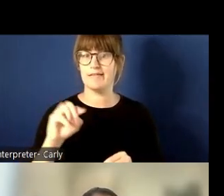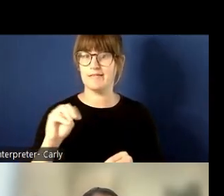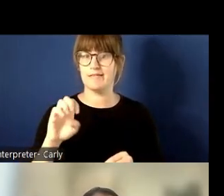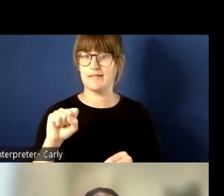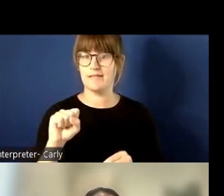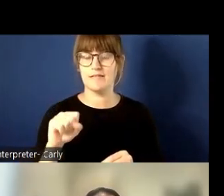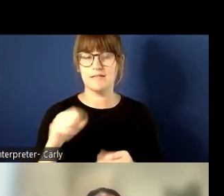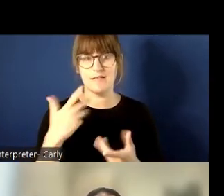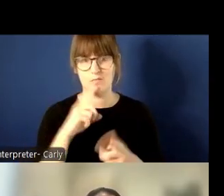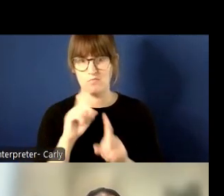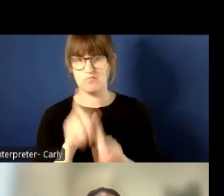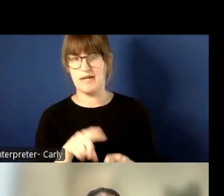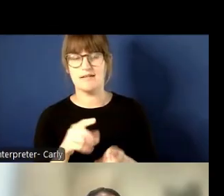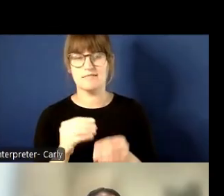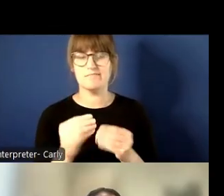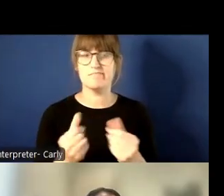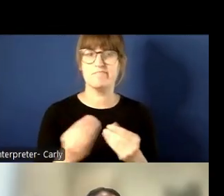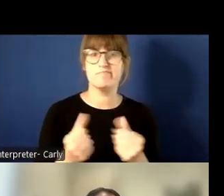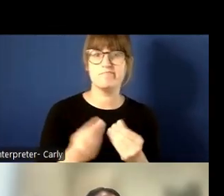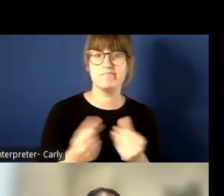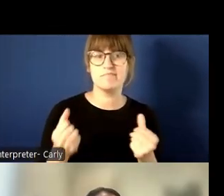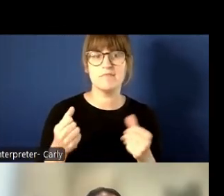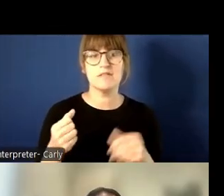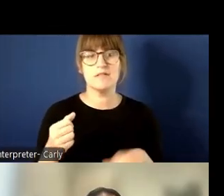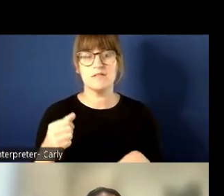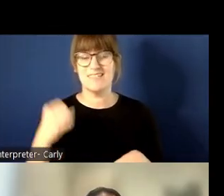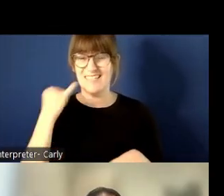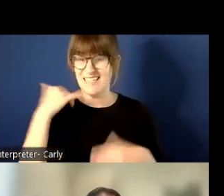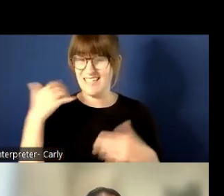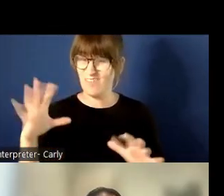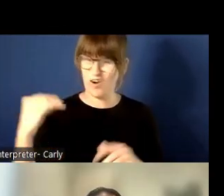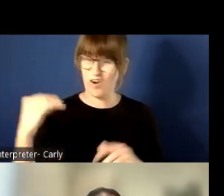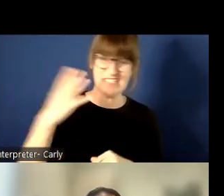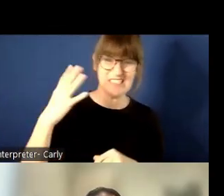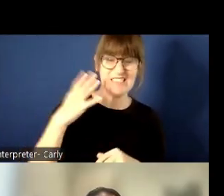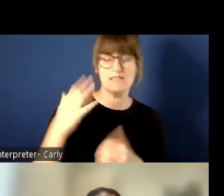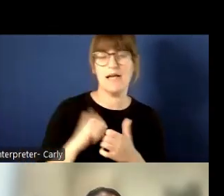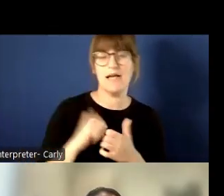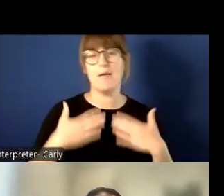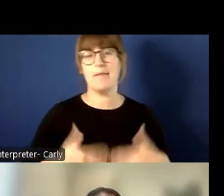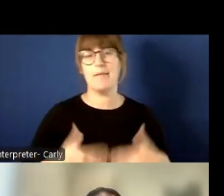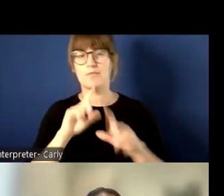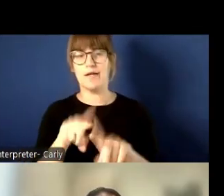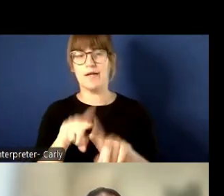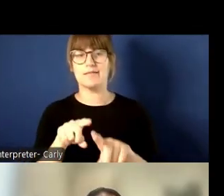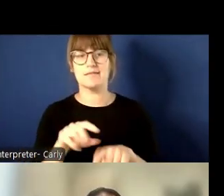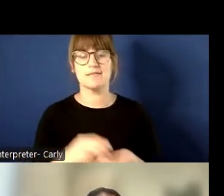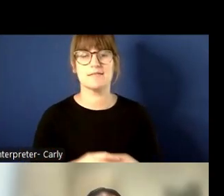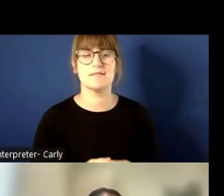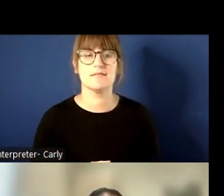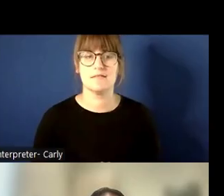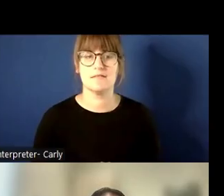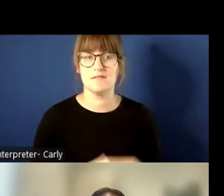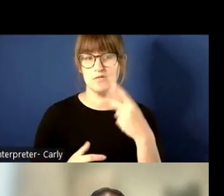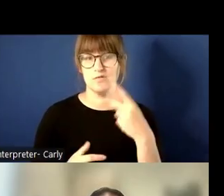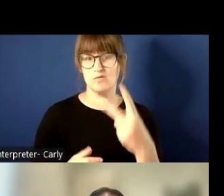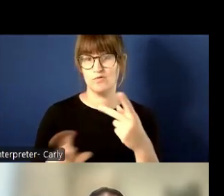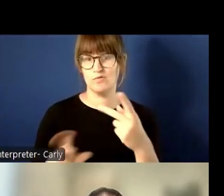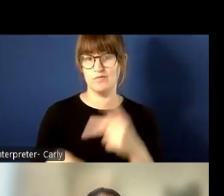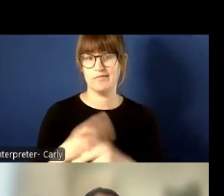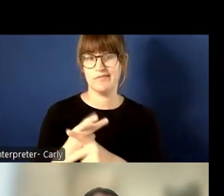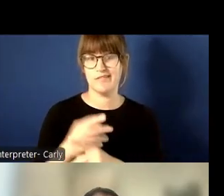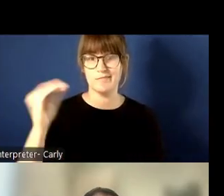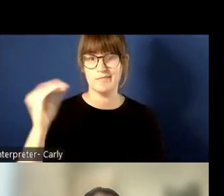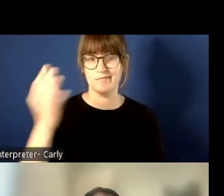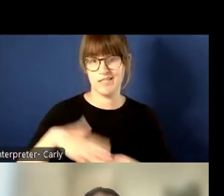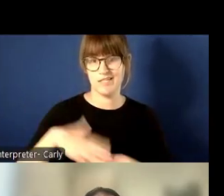oxygen species, and basically what's happening after you've already had that sun damage. So we divide our sunscreens into what's called chemical sunscreen